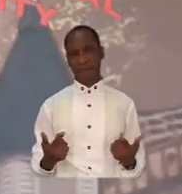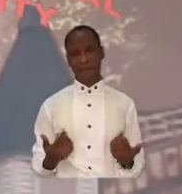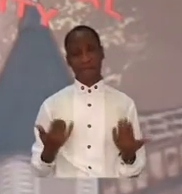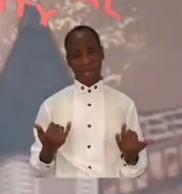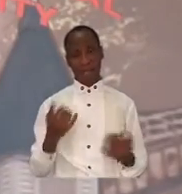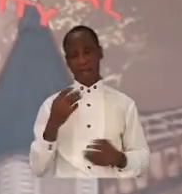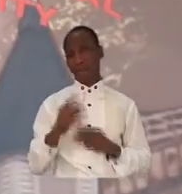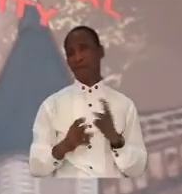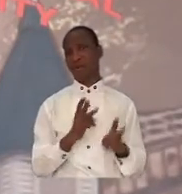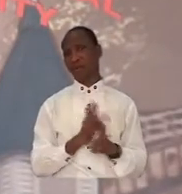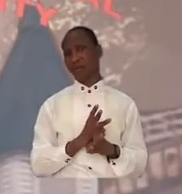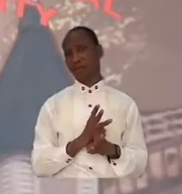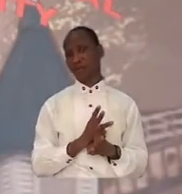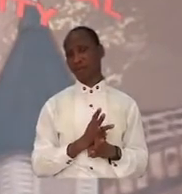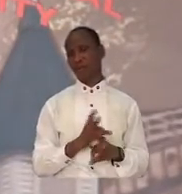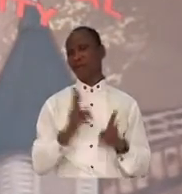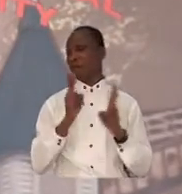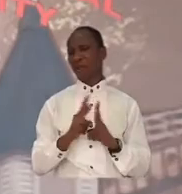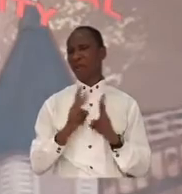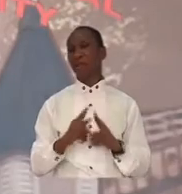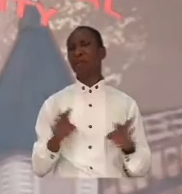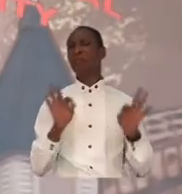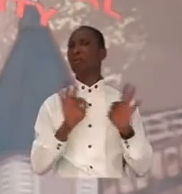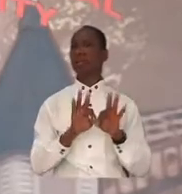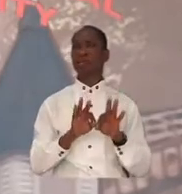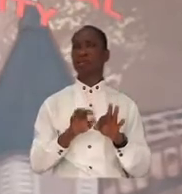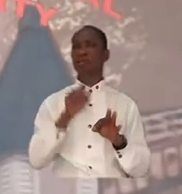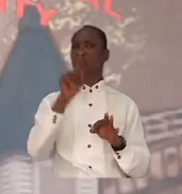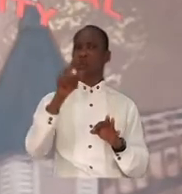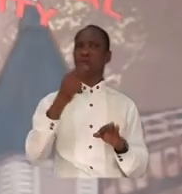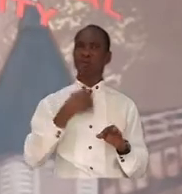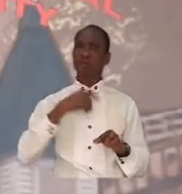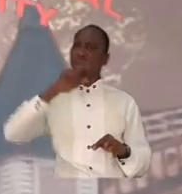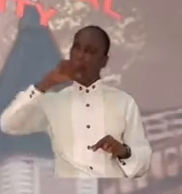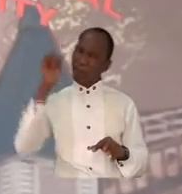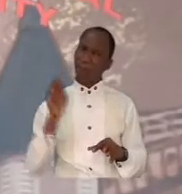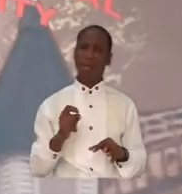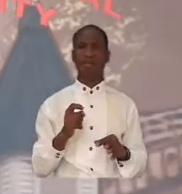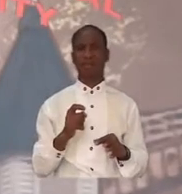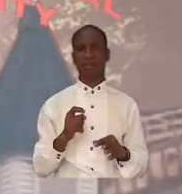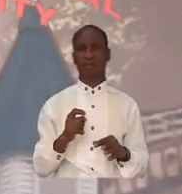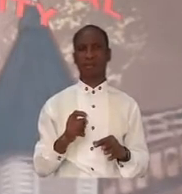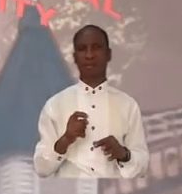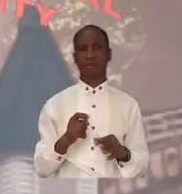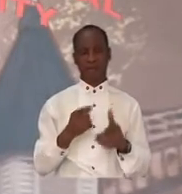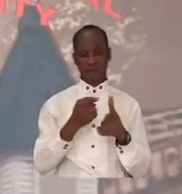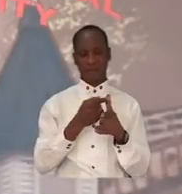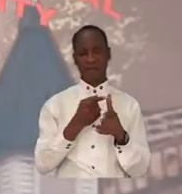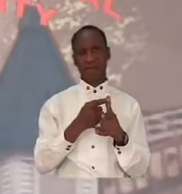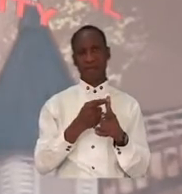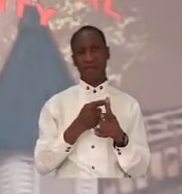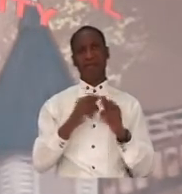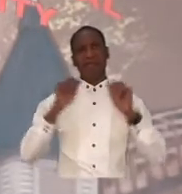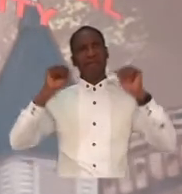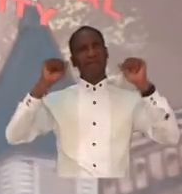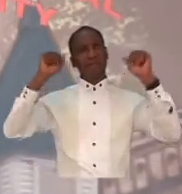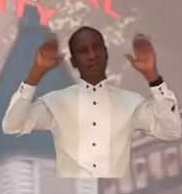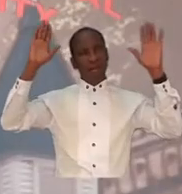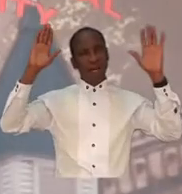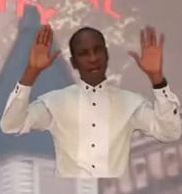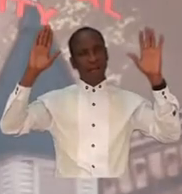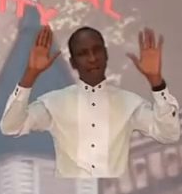life, the most important thing for every human being is to commit your life, to